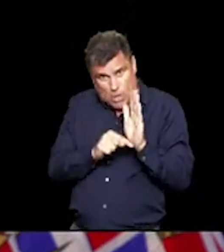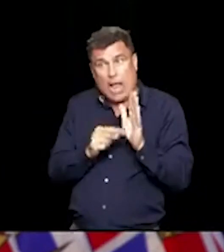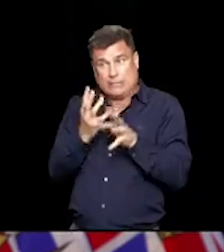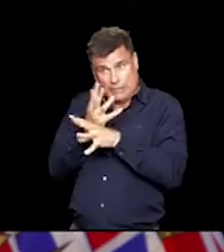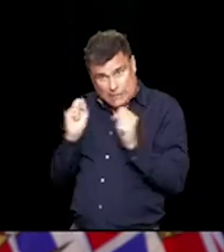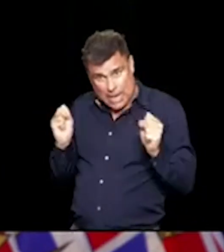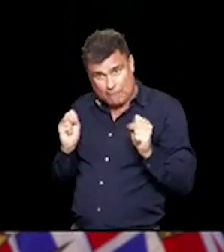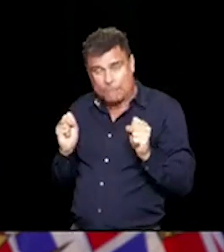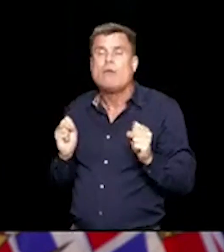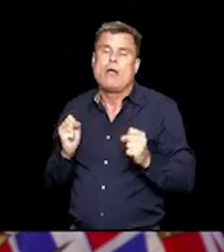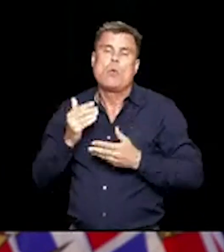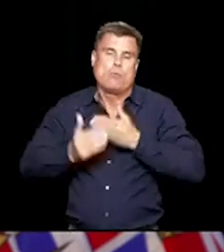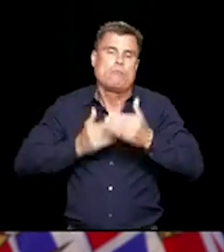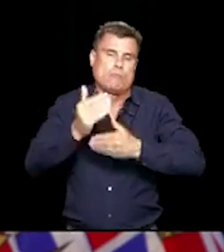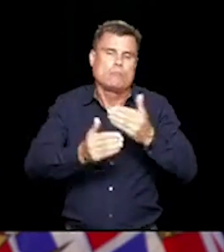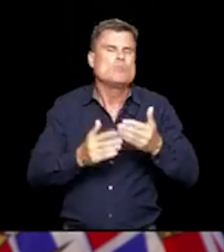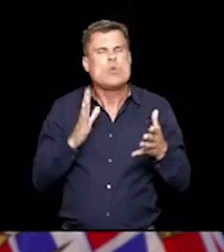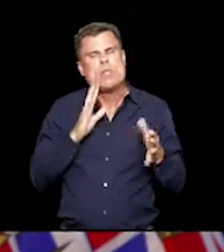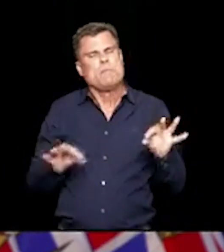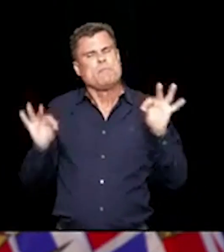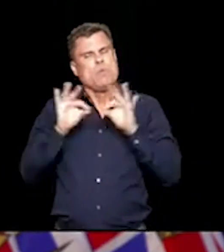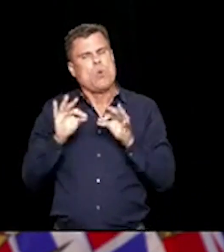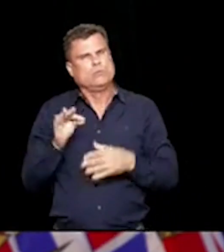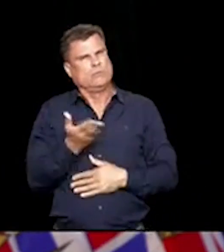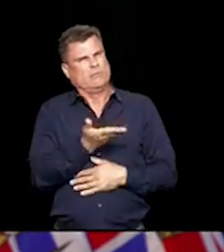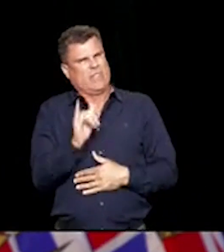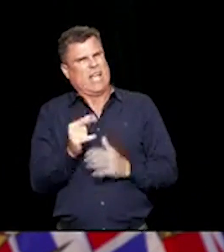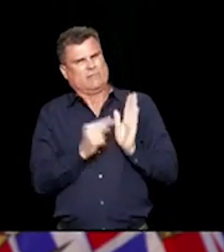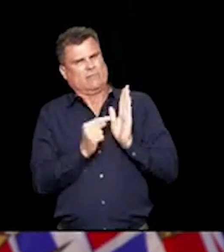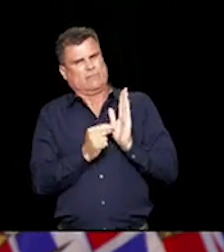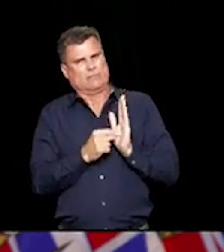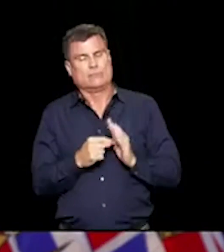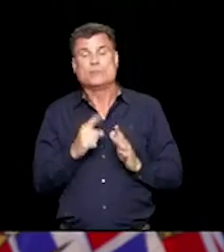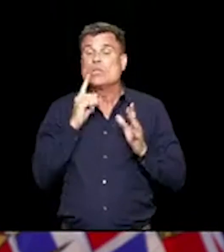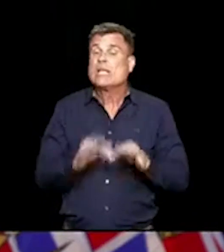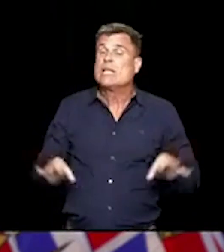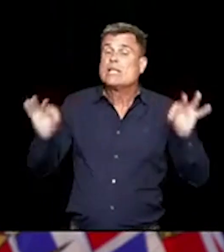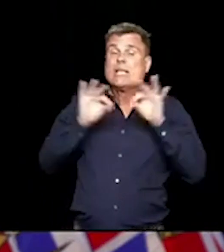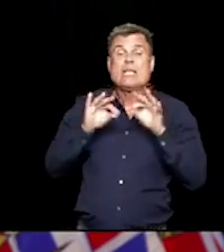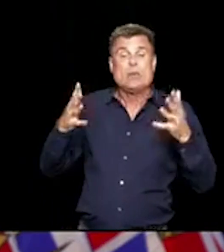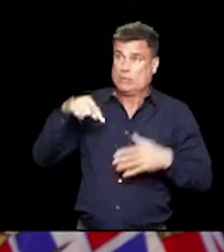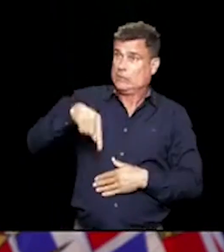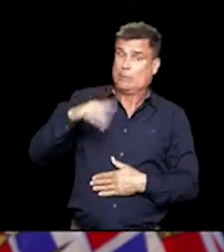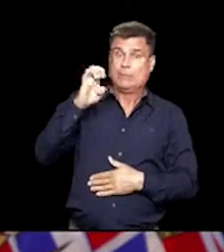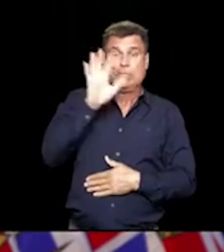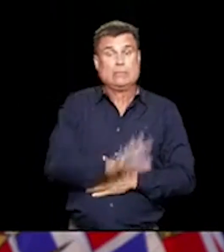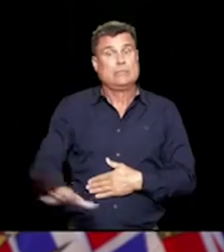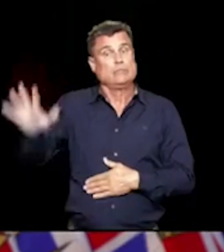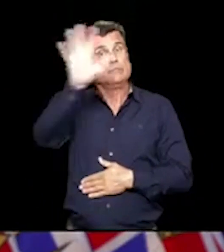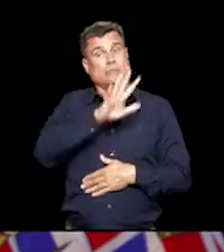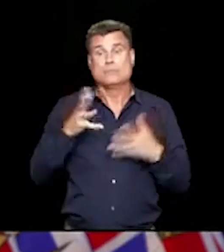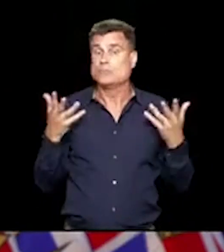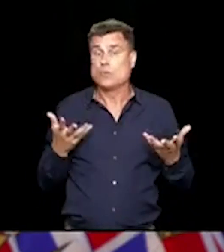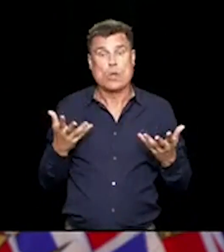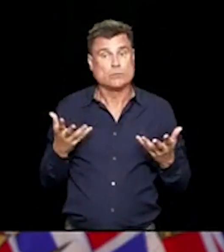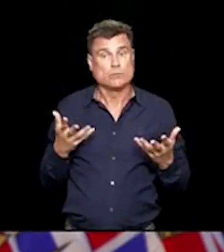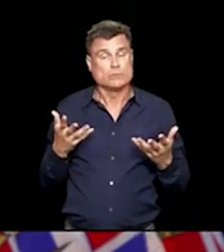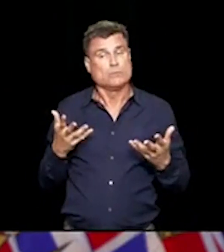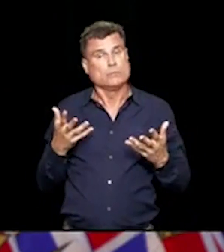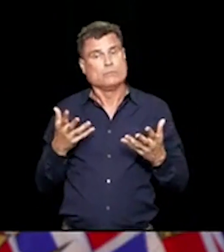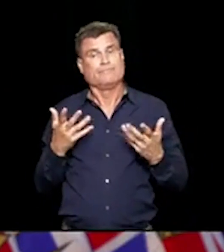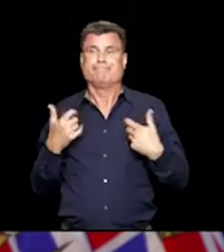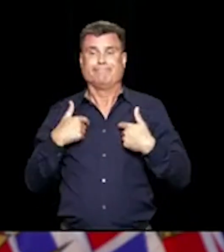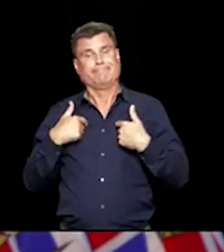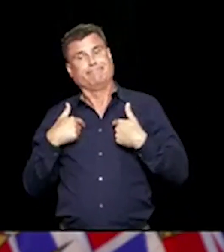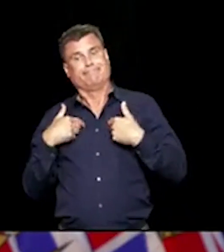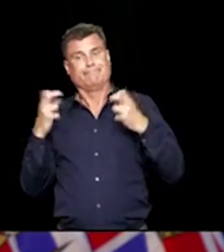now, through really important things. And one of the key tools that we have in BC is which is an order, is that